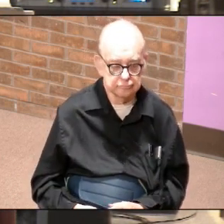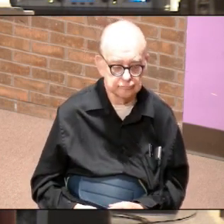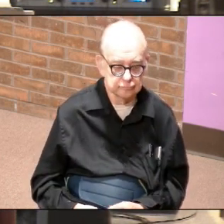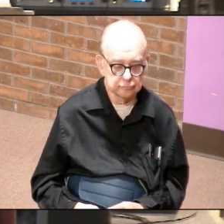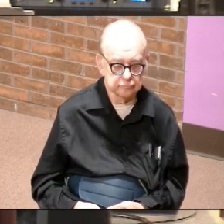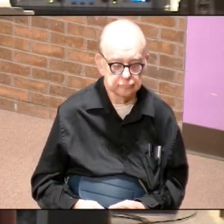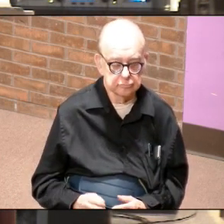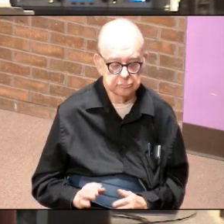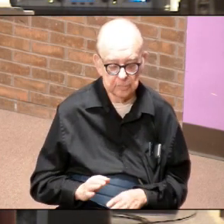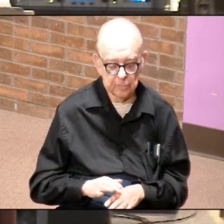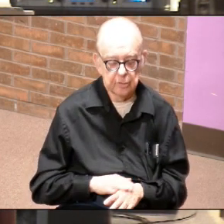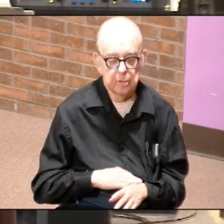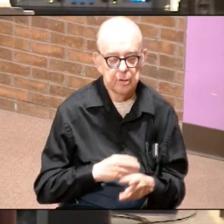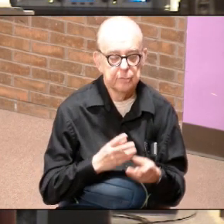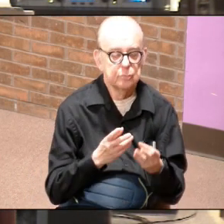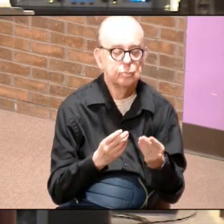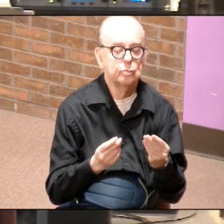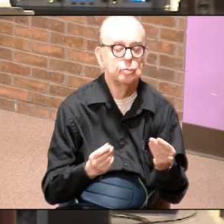slowly fading from them.